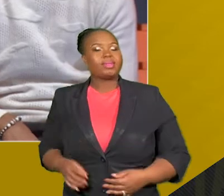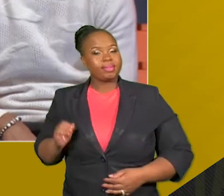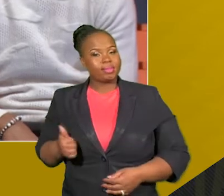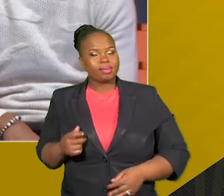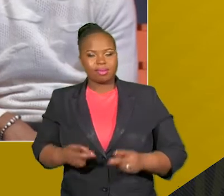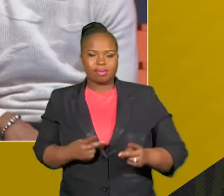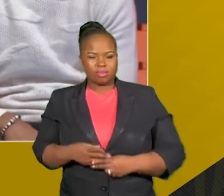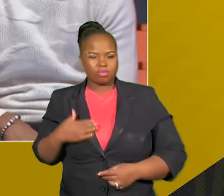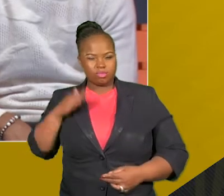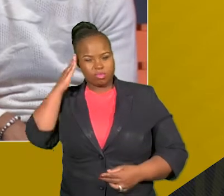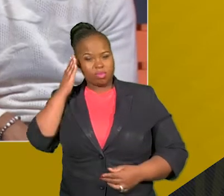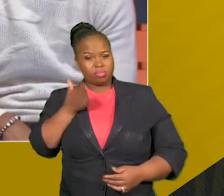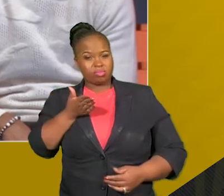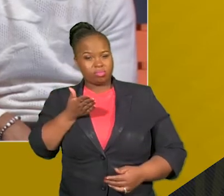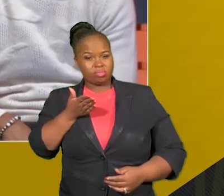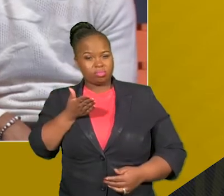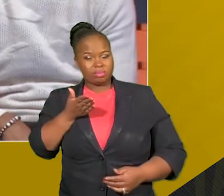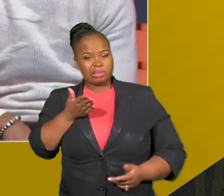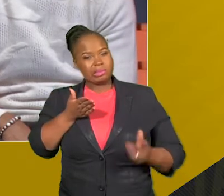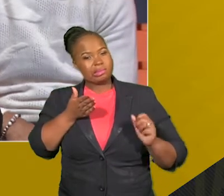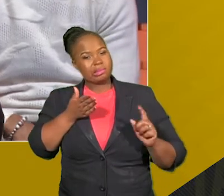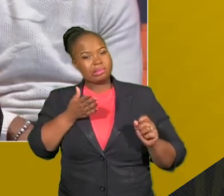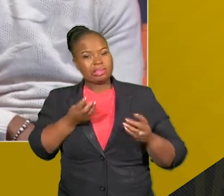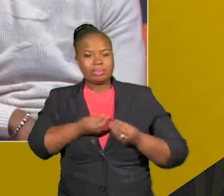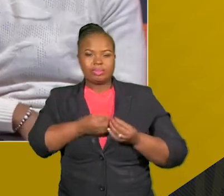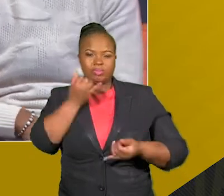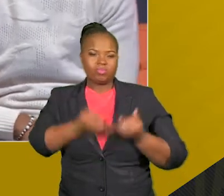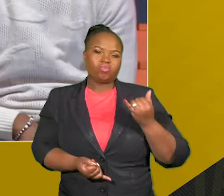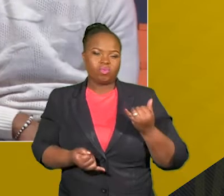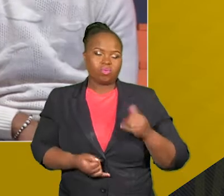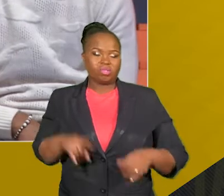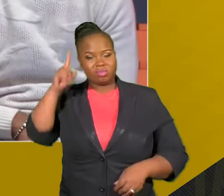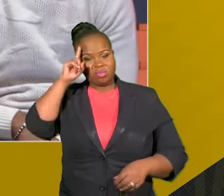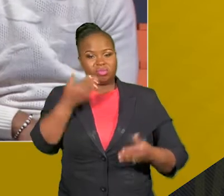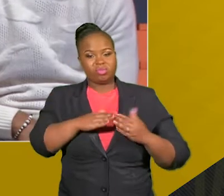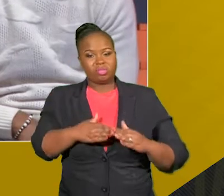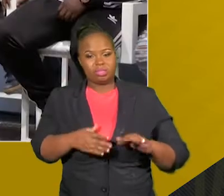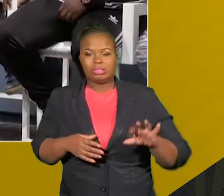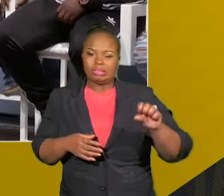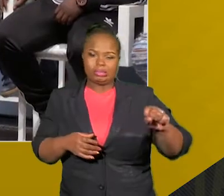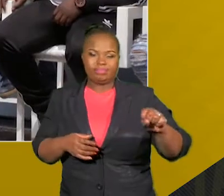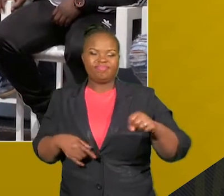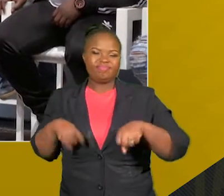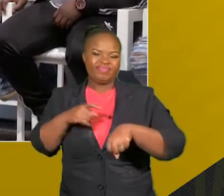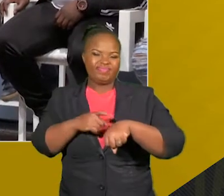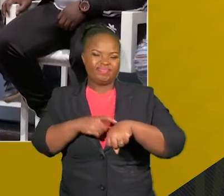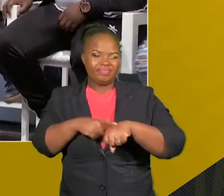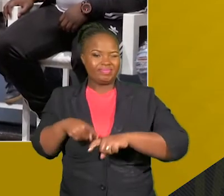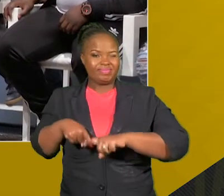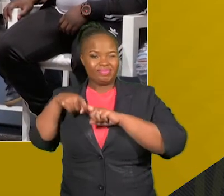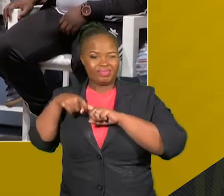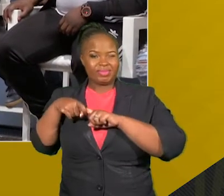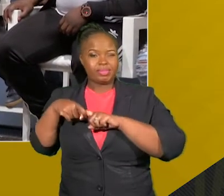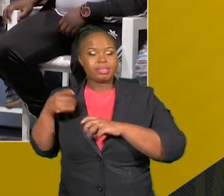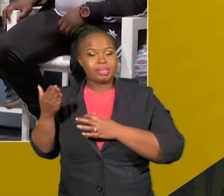And you then realize that there is something that is wrong within the black community. Babura Tebe, because yes, of his cutting, so calling the telling a break in,